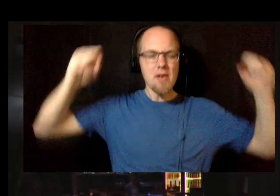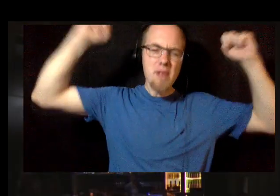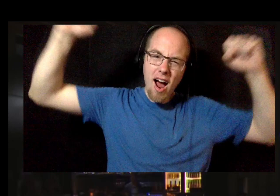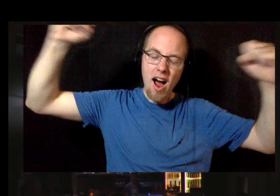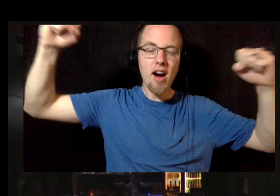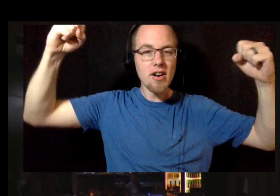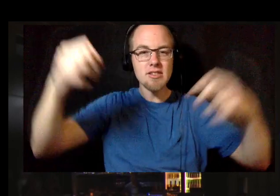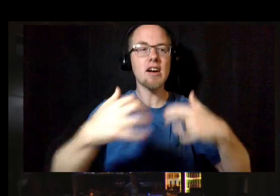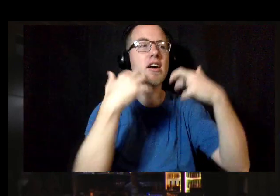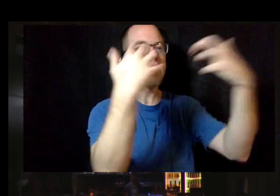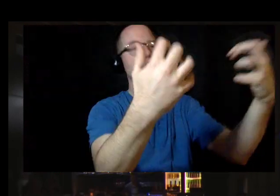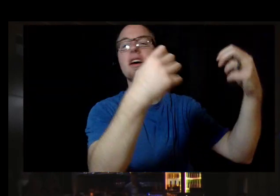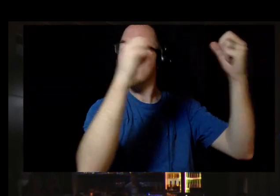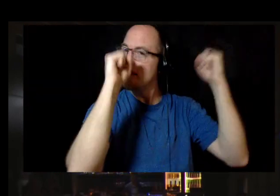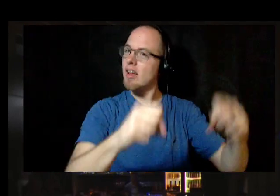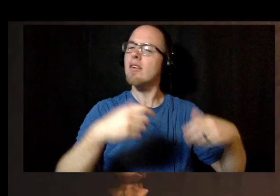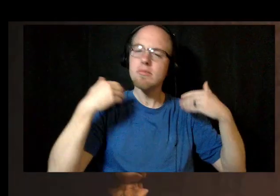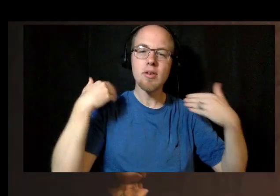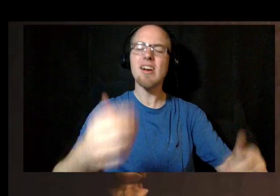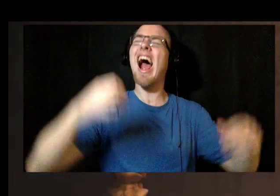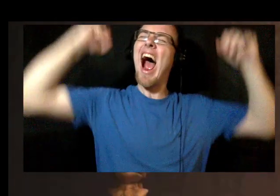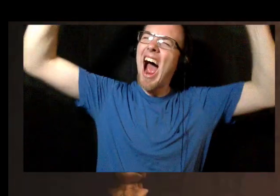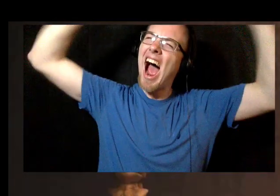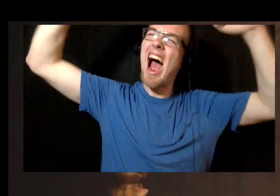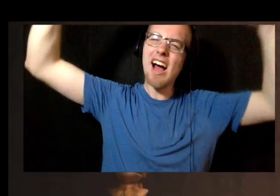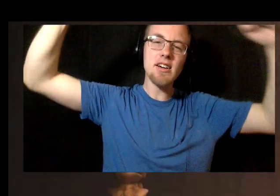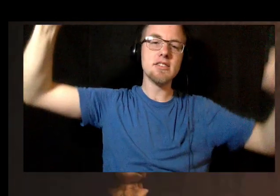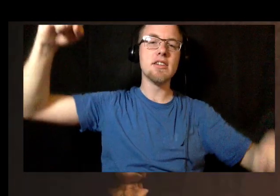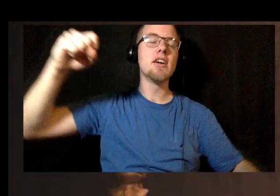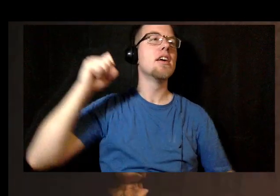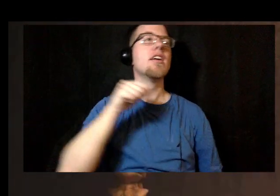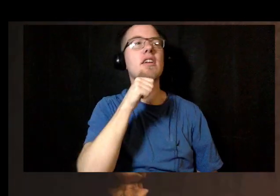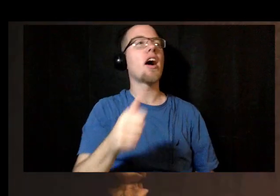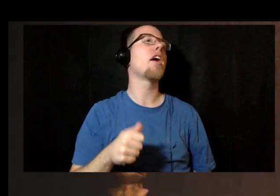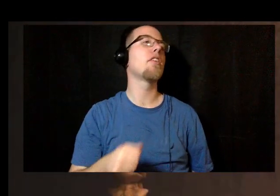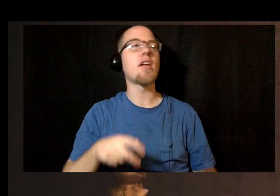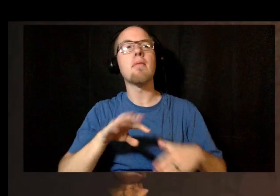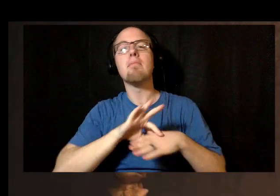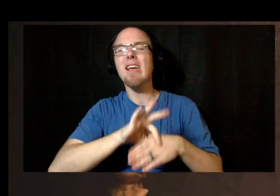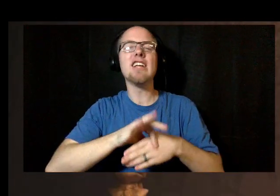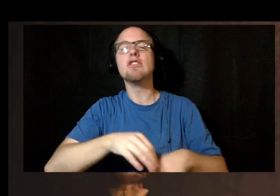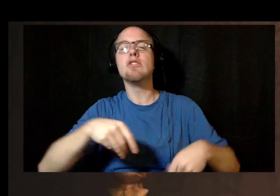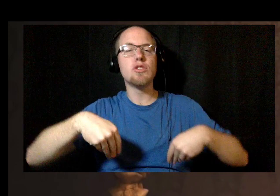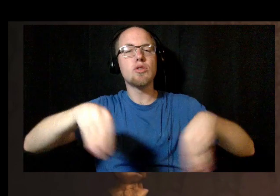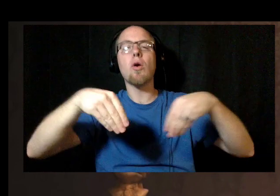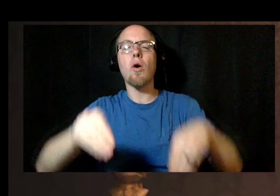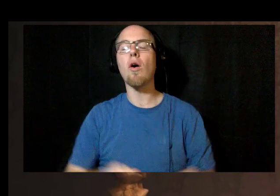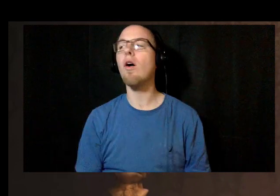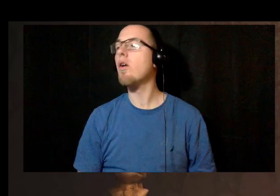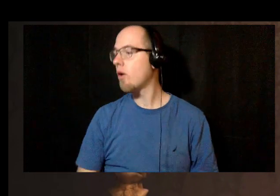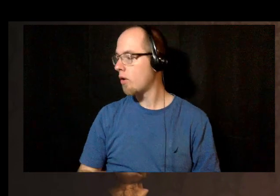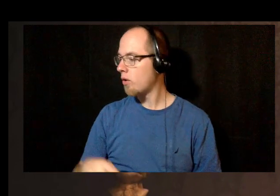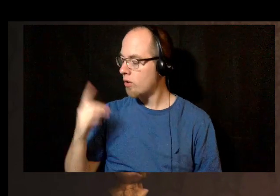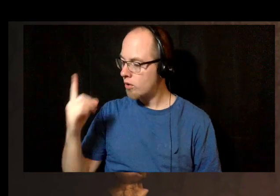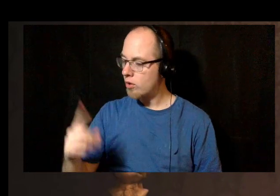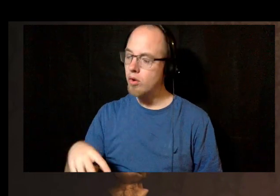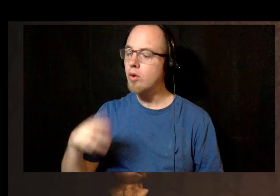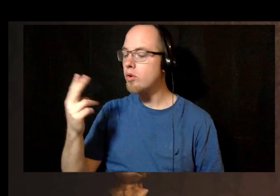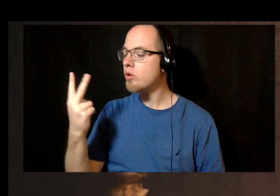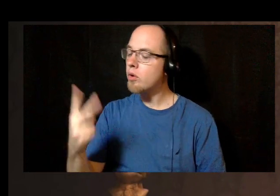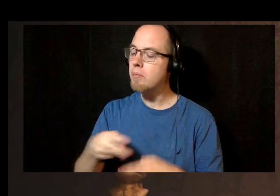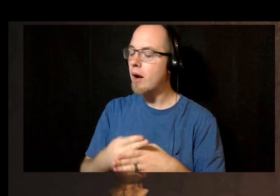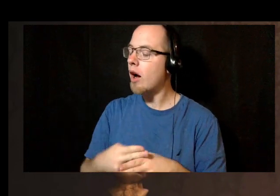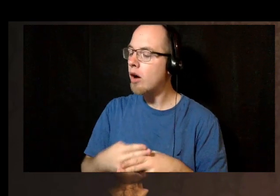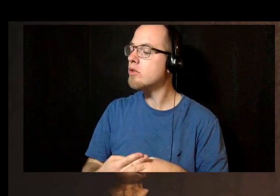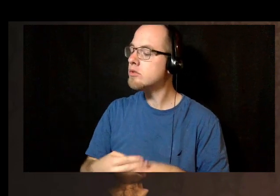audience, one of the few times you can get away with wooing. You don't woo at the butchers, you know. I'll just have 2 pounds of some sausages